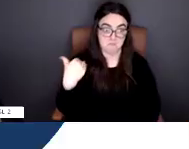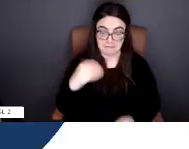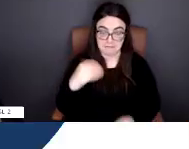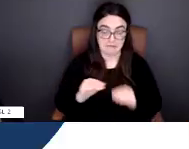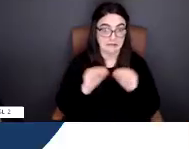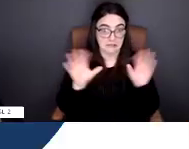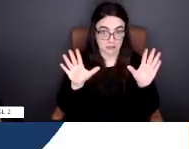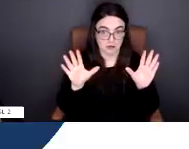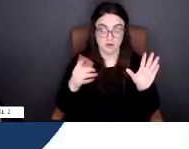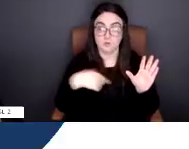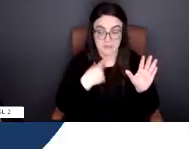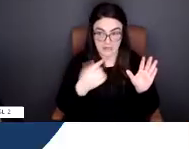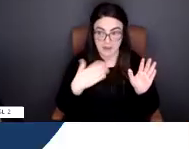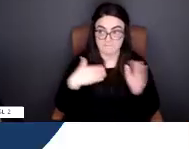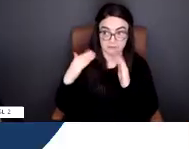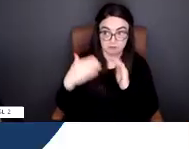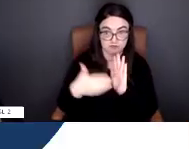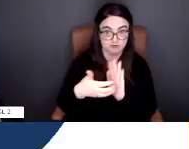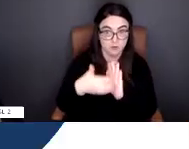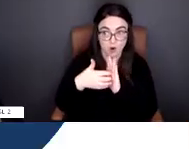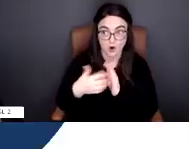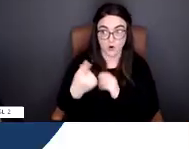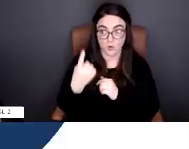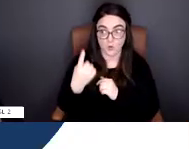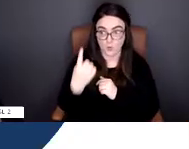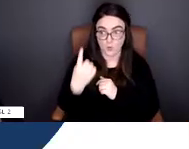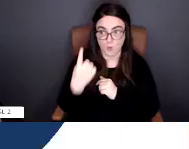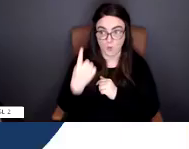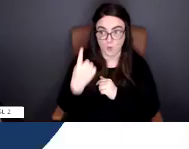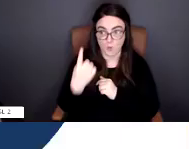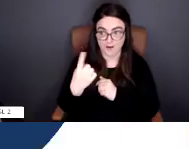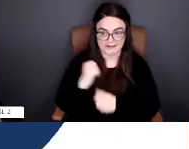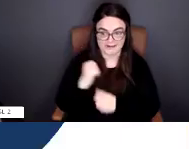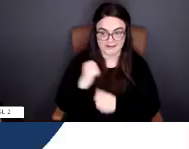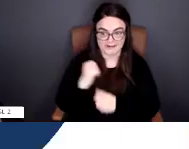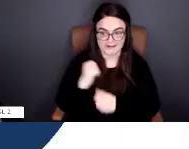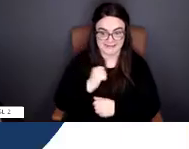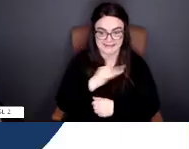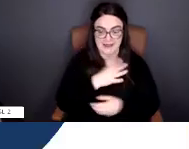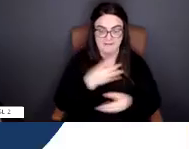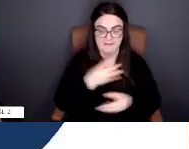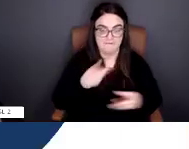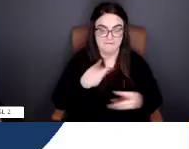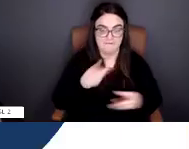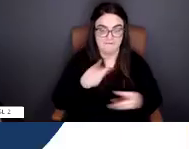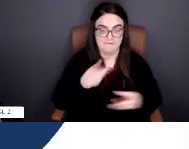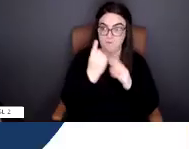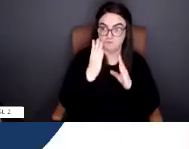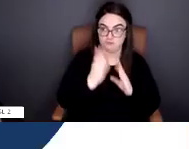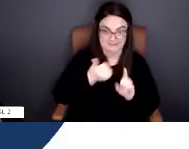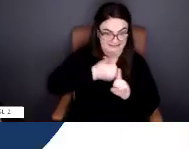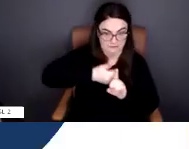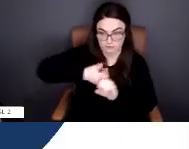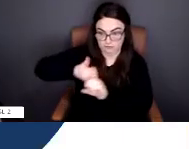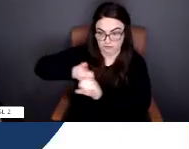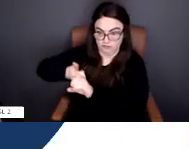requirements. One was that there was a staff liaison because we have a train the trainer model, so that a staff member,